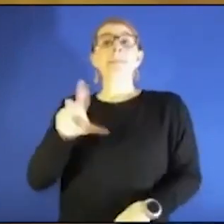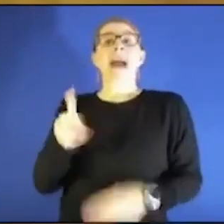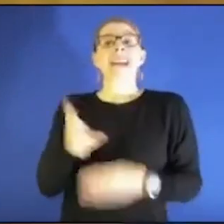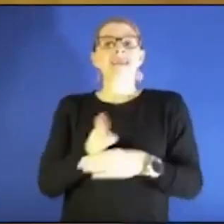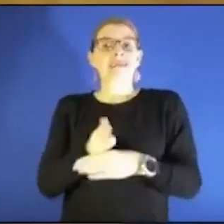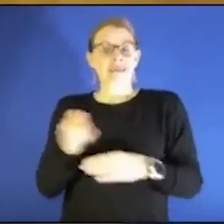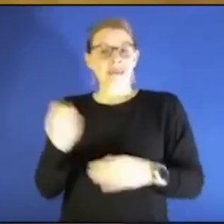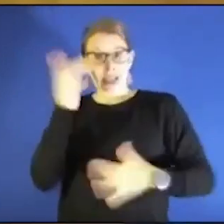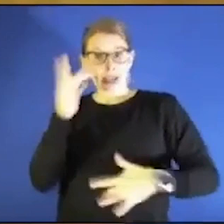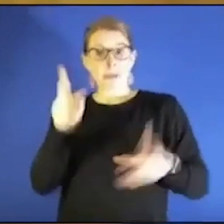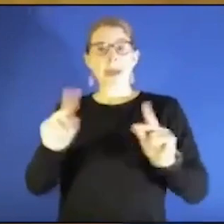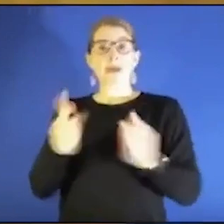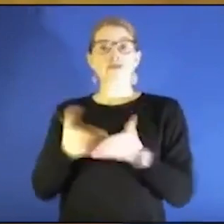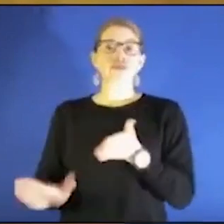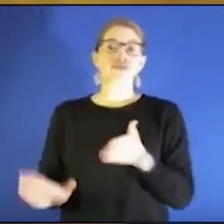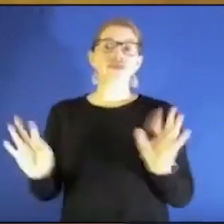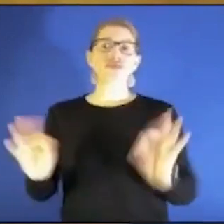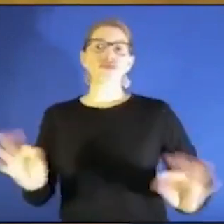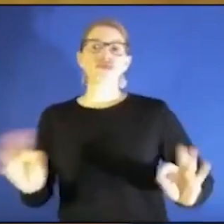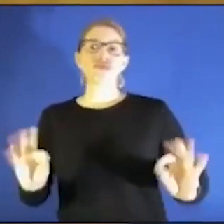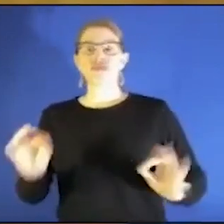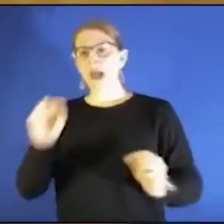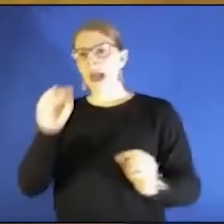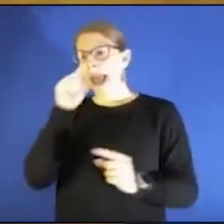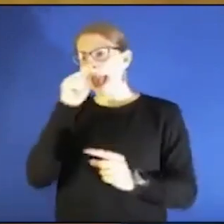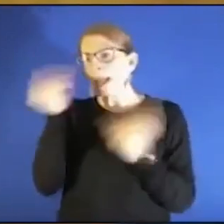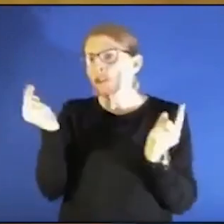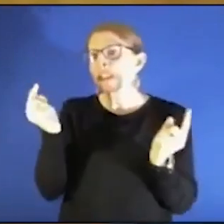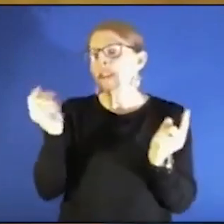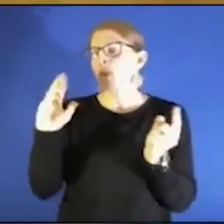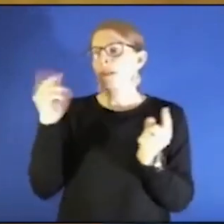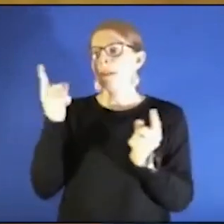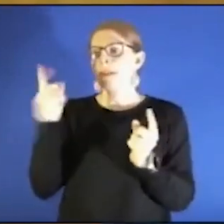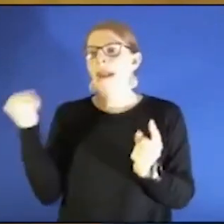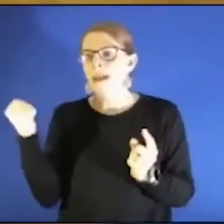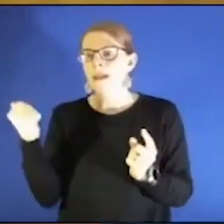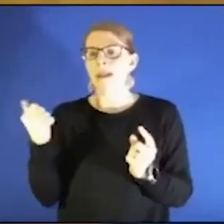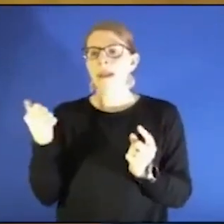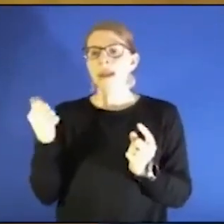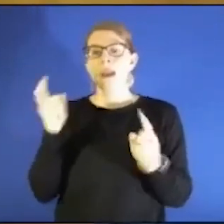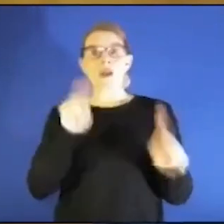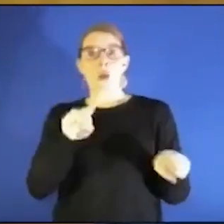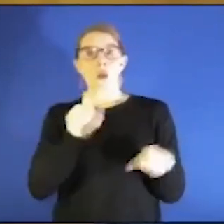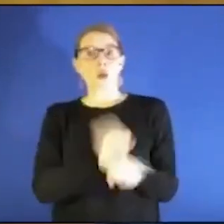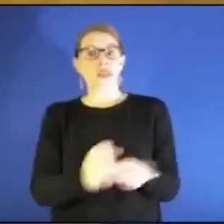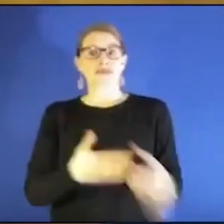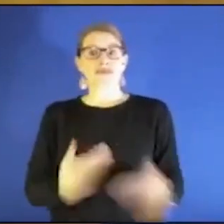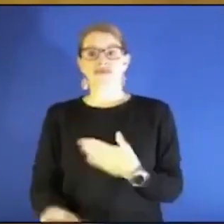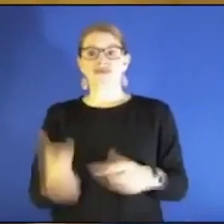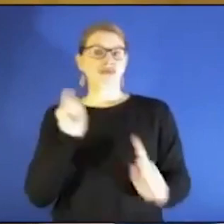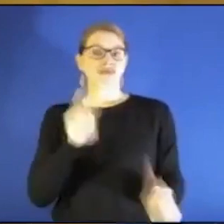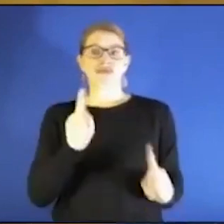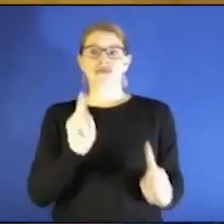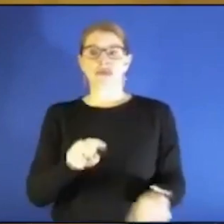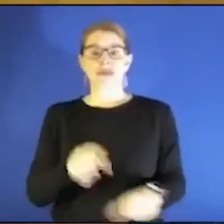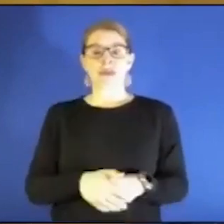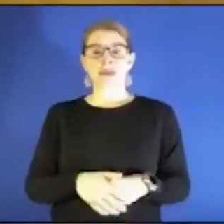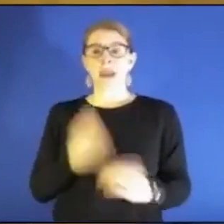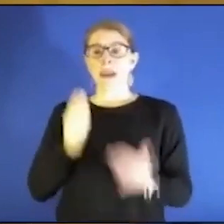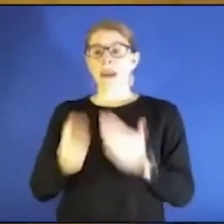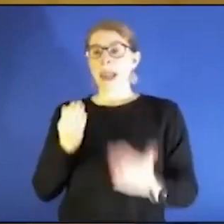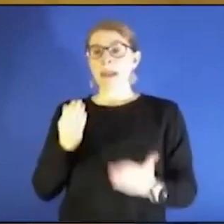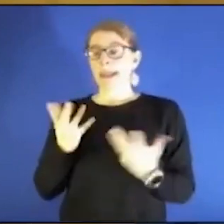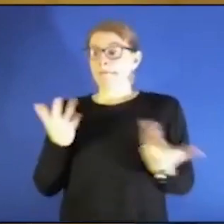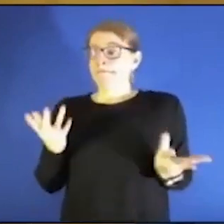may brush that off. They may think it's allergies, or they may think it's something else, and they may go to work anyway. And they may be